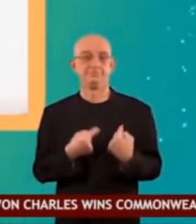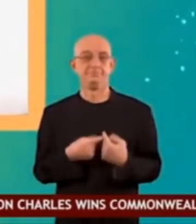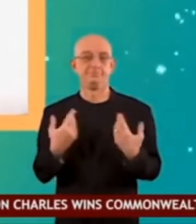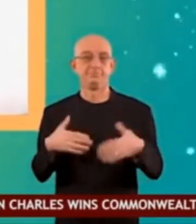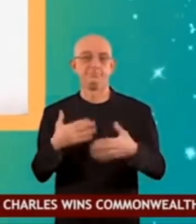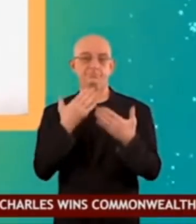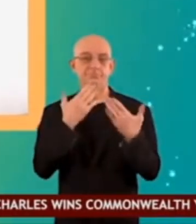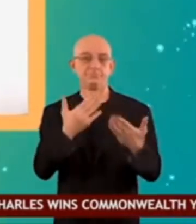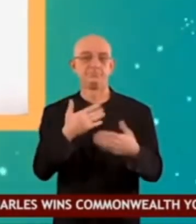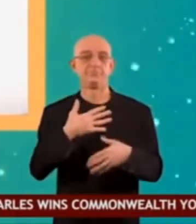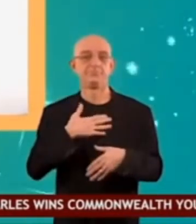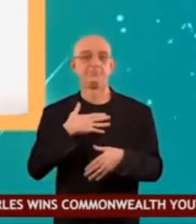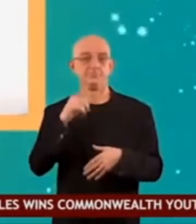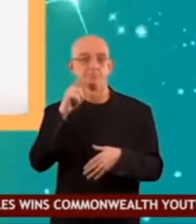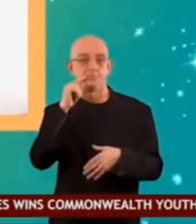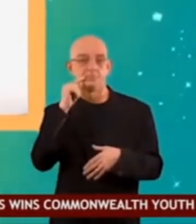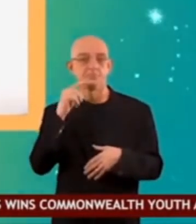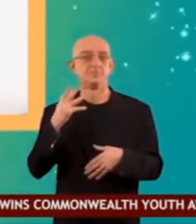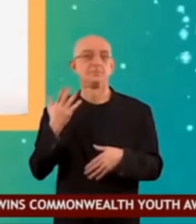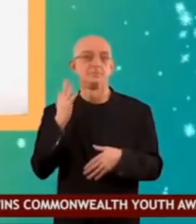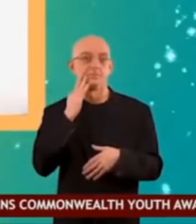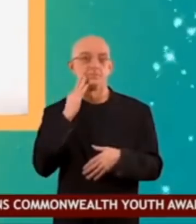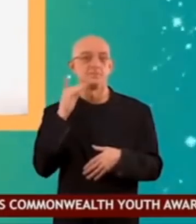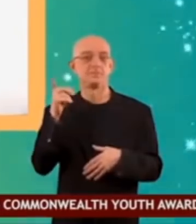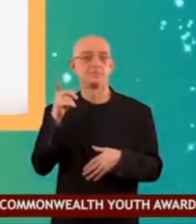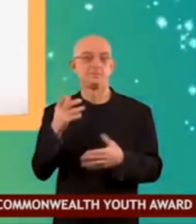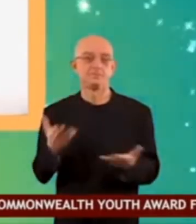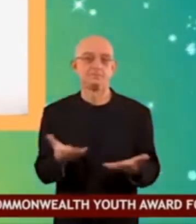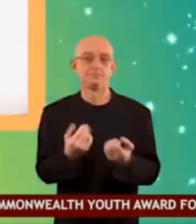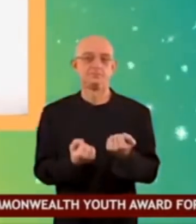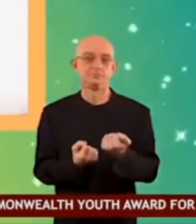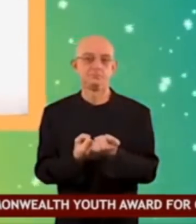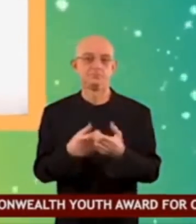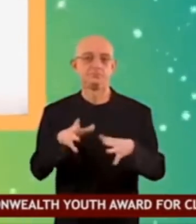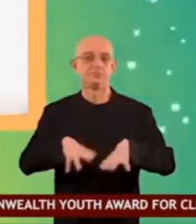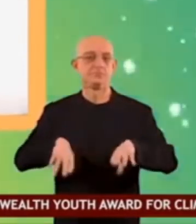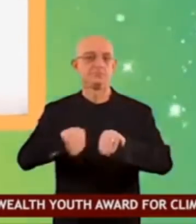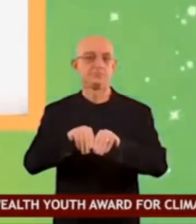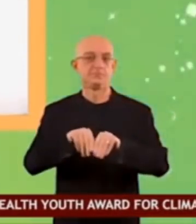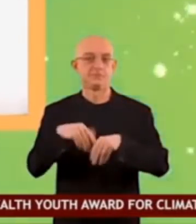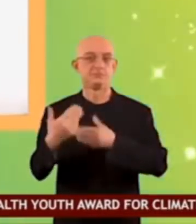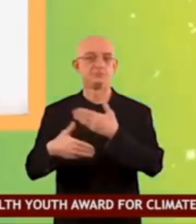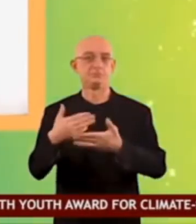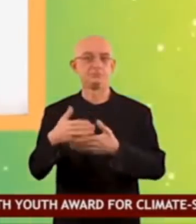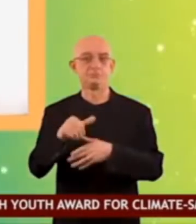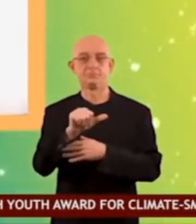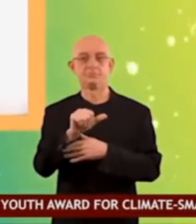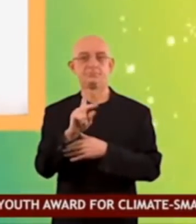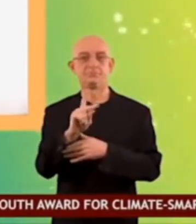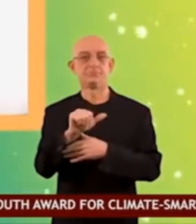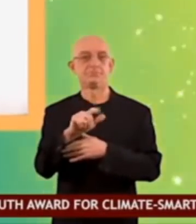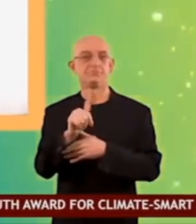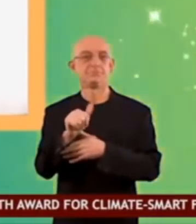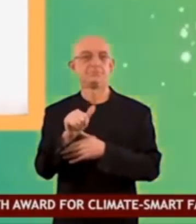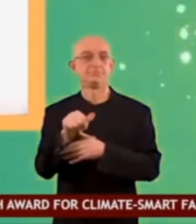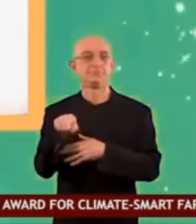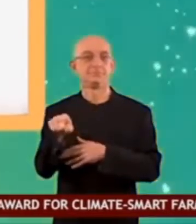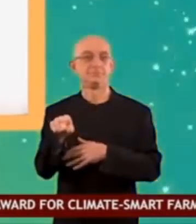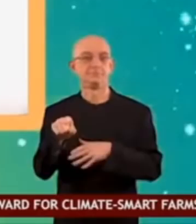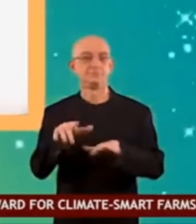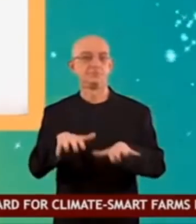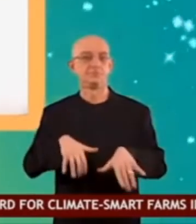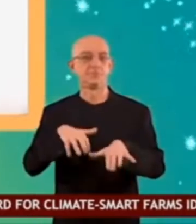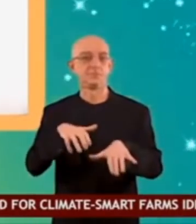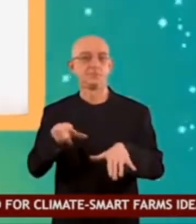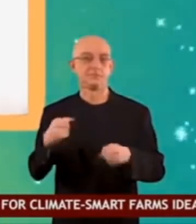I would like to thank my parents for their support, my family for their support. To the team at Akata Farms for their